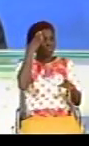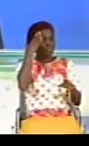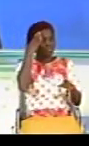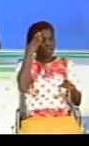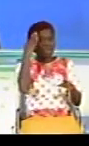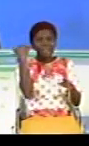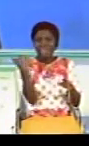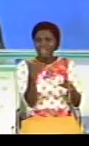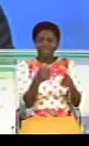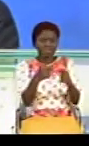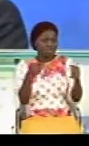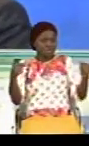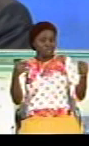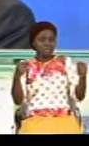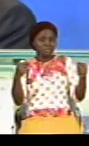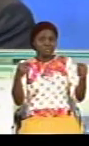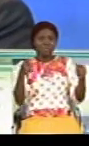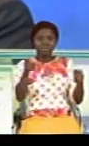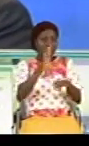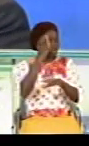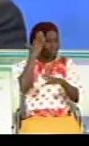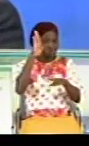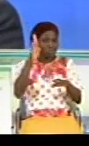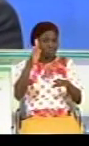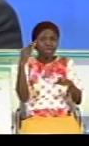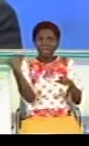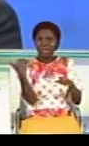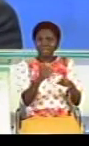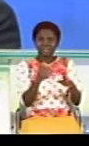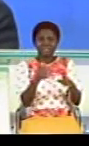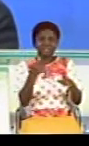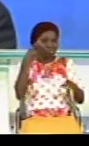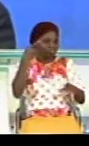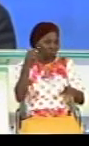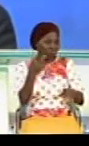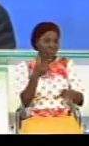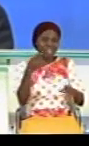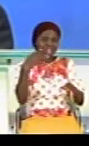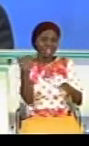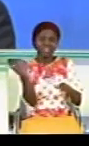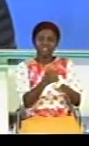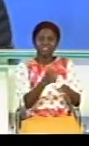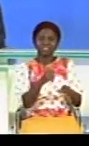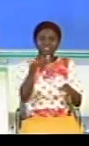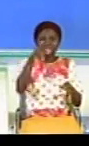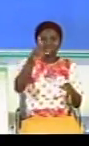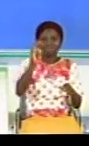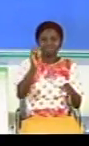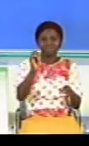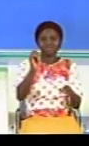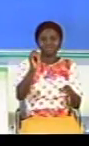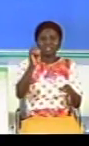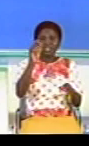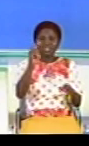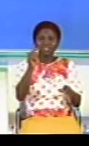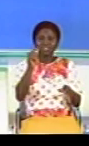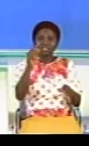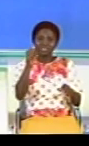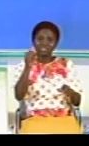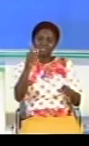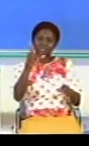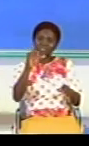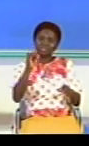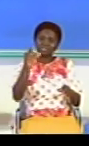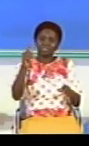any retardation. You didn't know anything that could get you down. Think of the best period in your